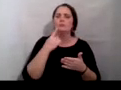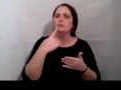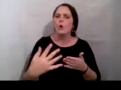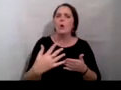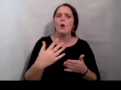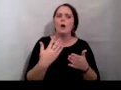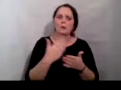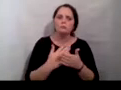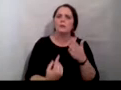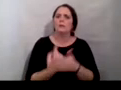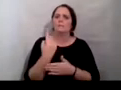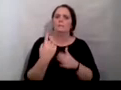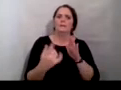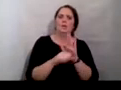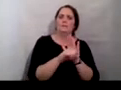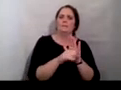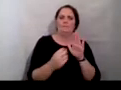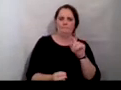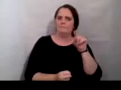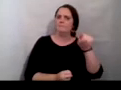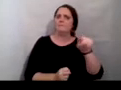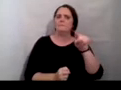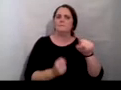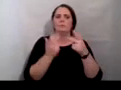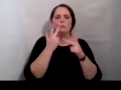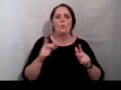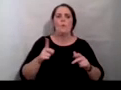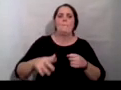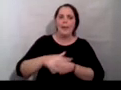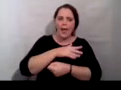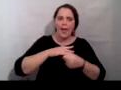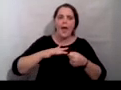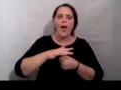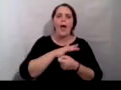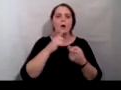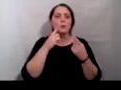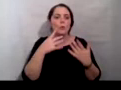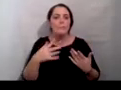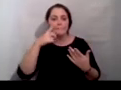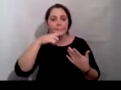literally identify something going on, people and place, etc.